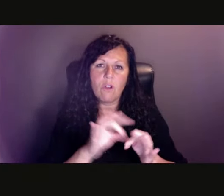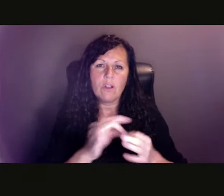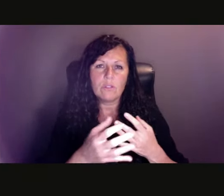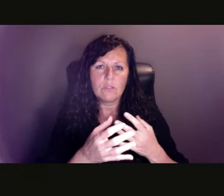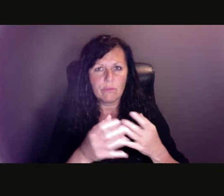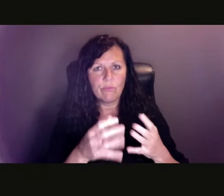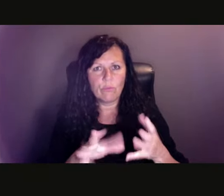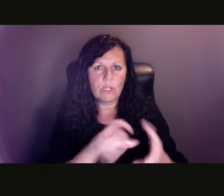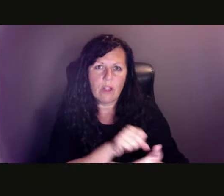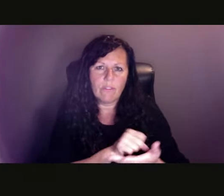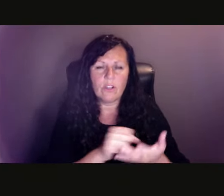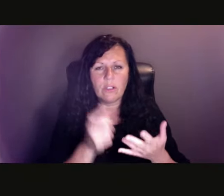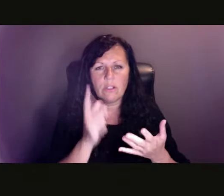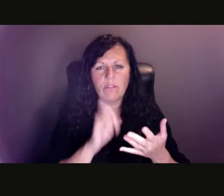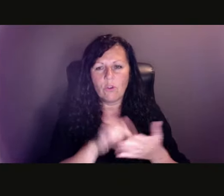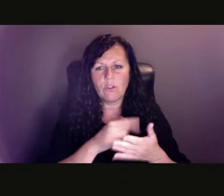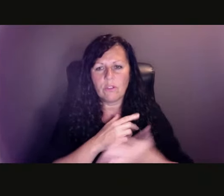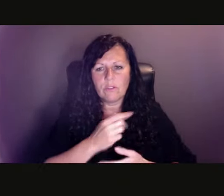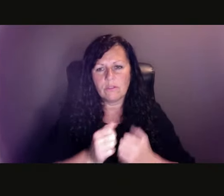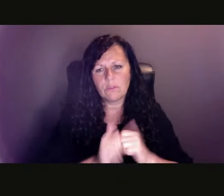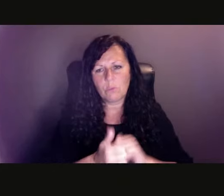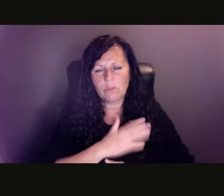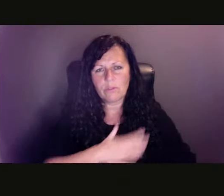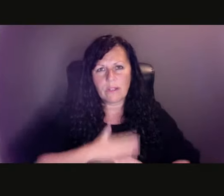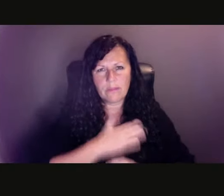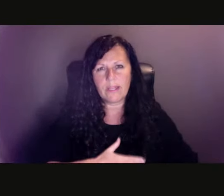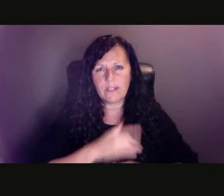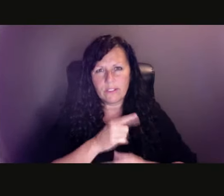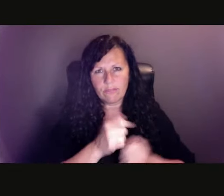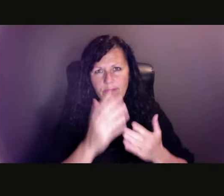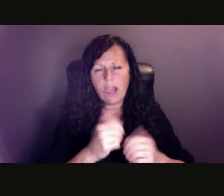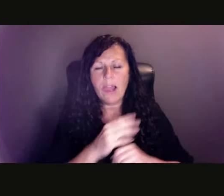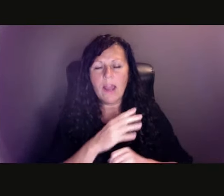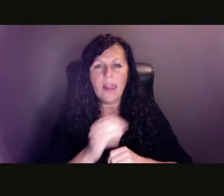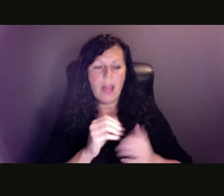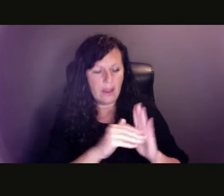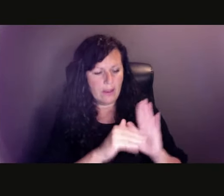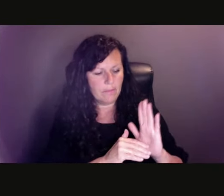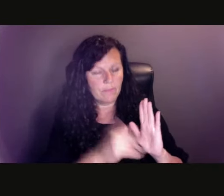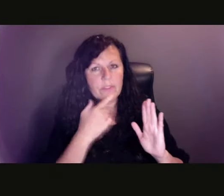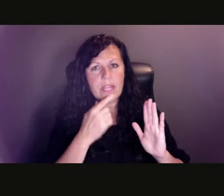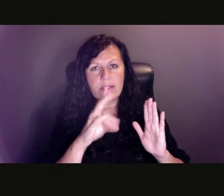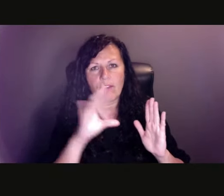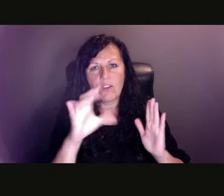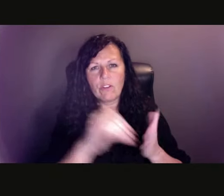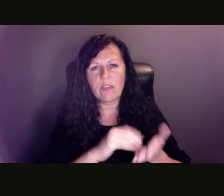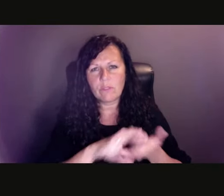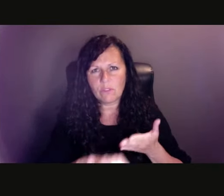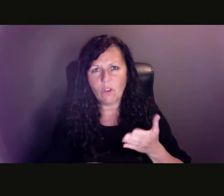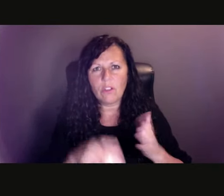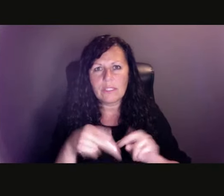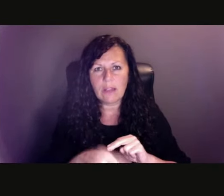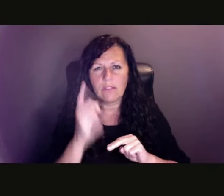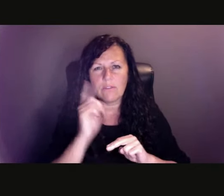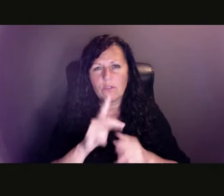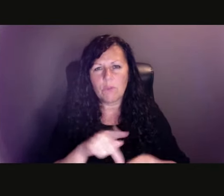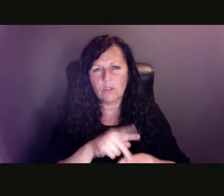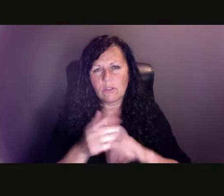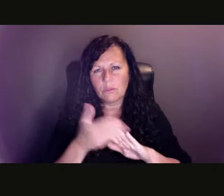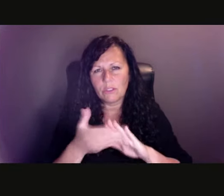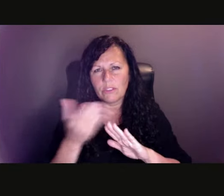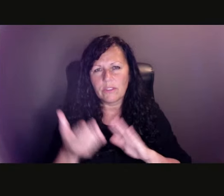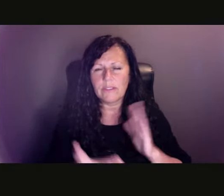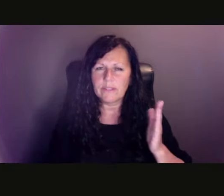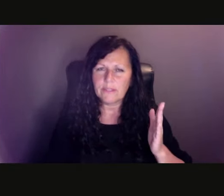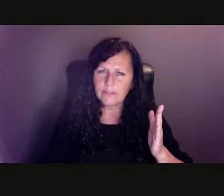same page, just below it, we recommend $700,000 in cuts to parks operations. If we use